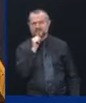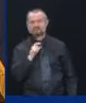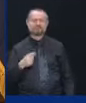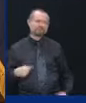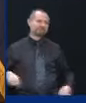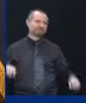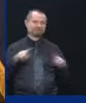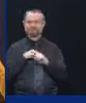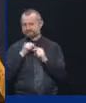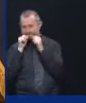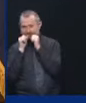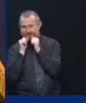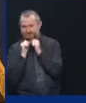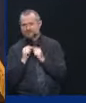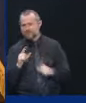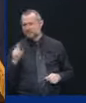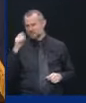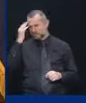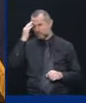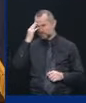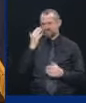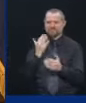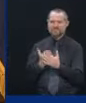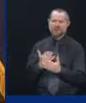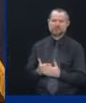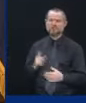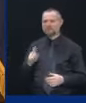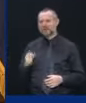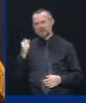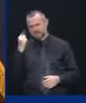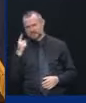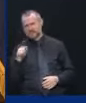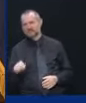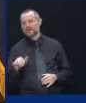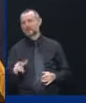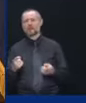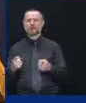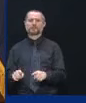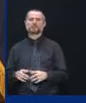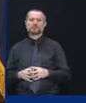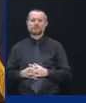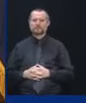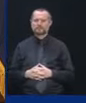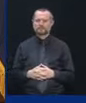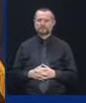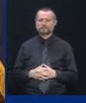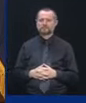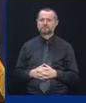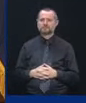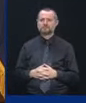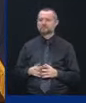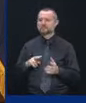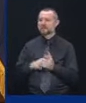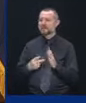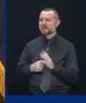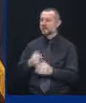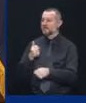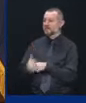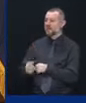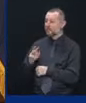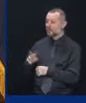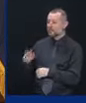understand the facts, why this is happening. It's not because there's a portal problem or